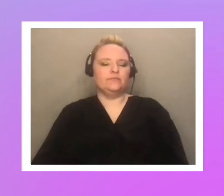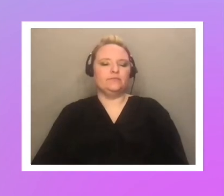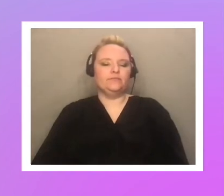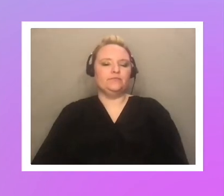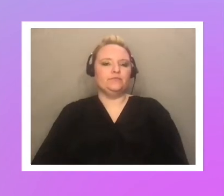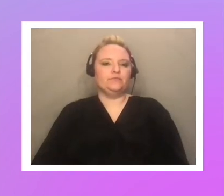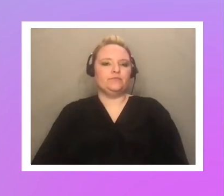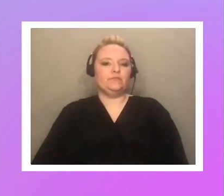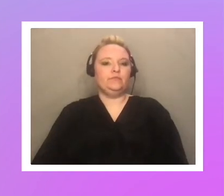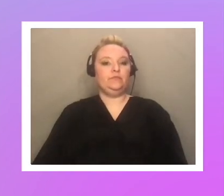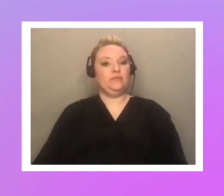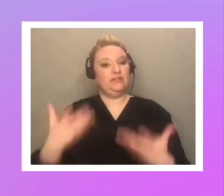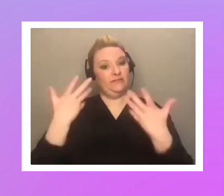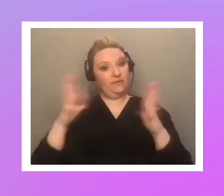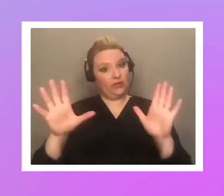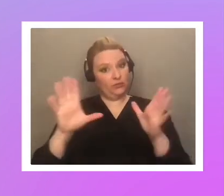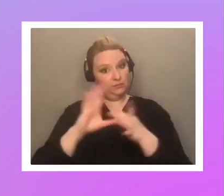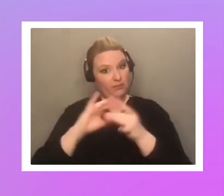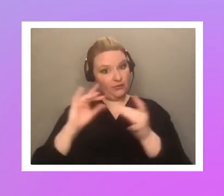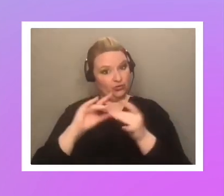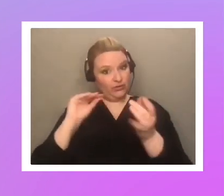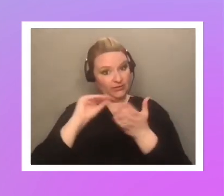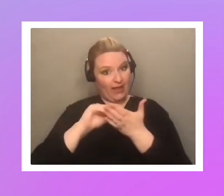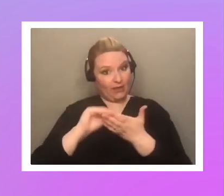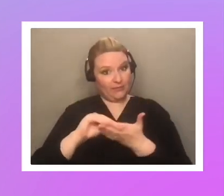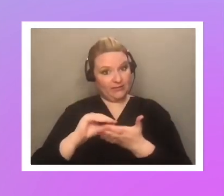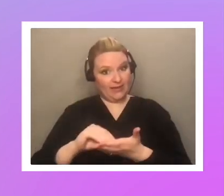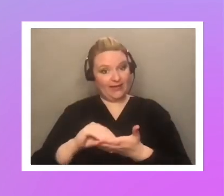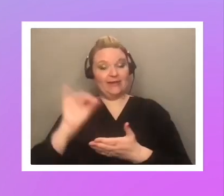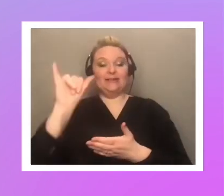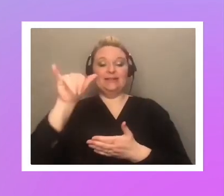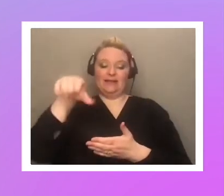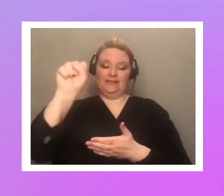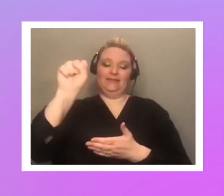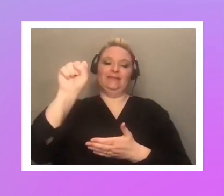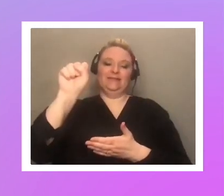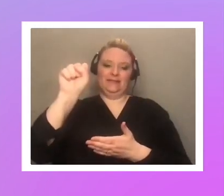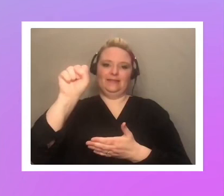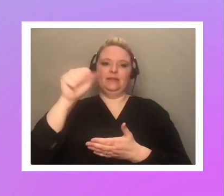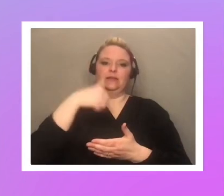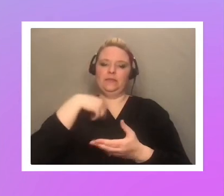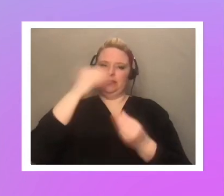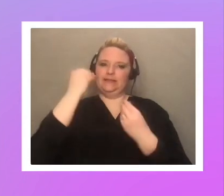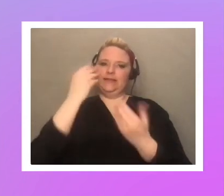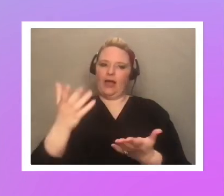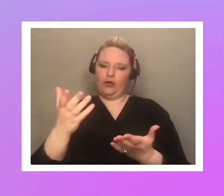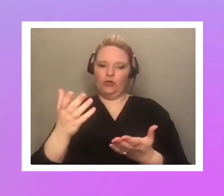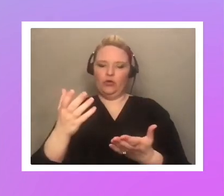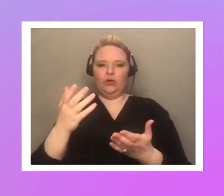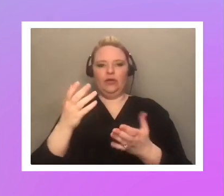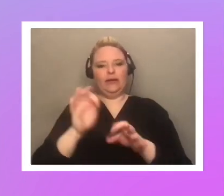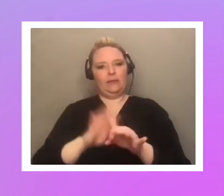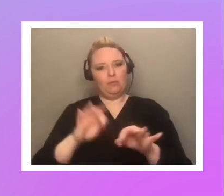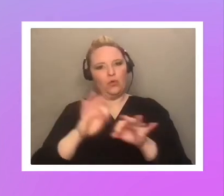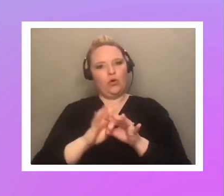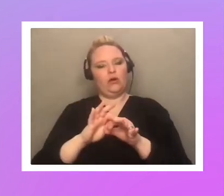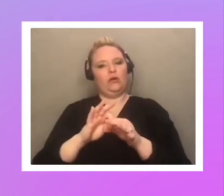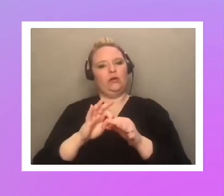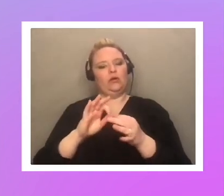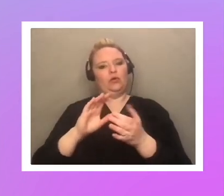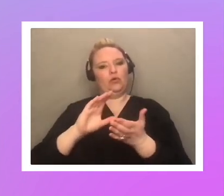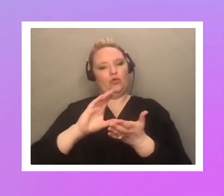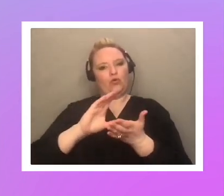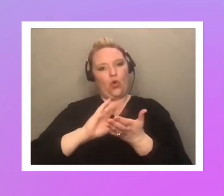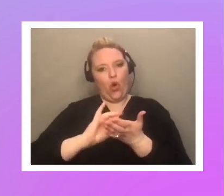did I mention documentation? Yes, I did. But let me tell you, gather all the sticky notes that